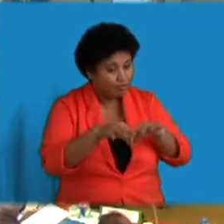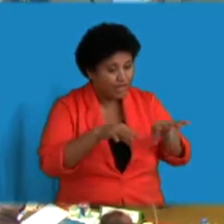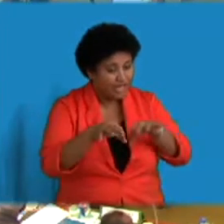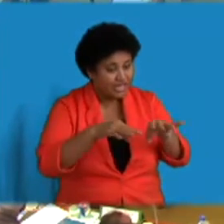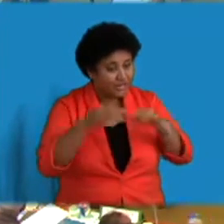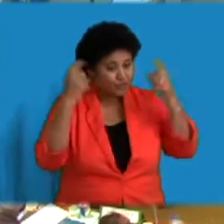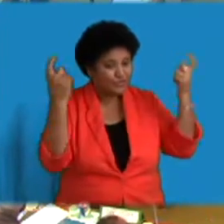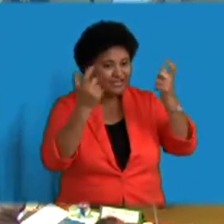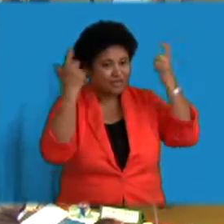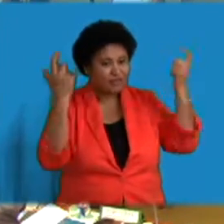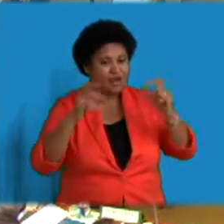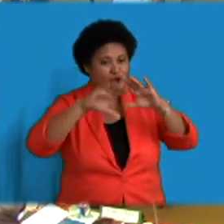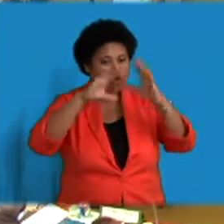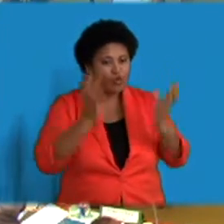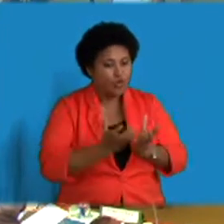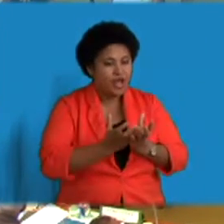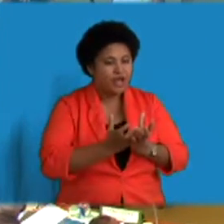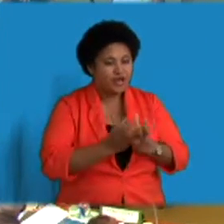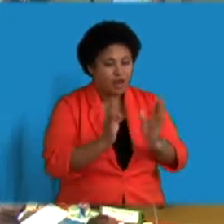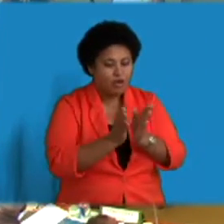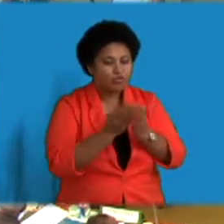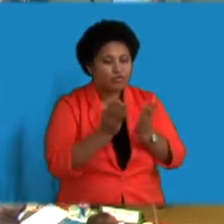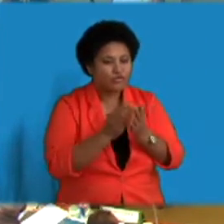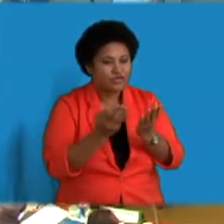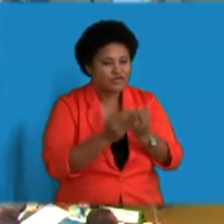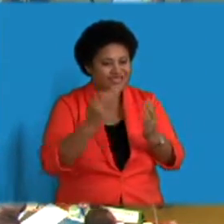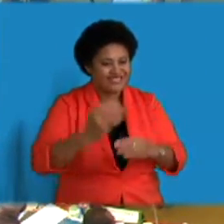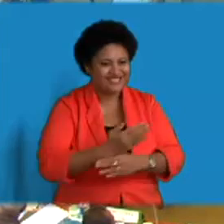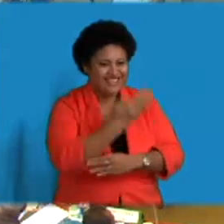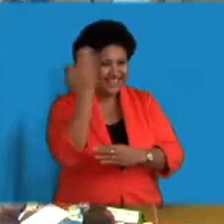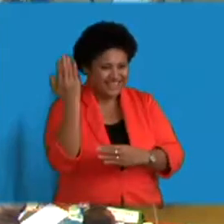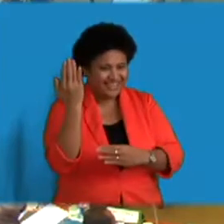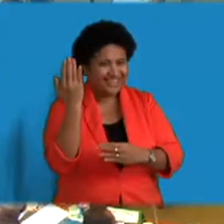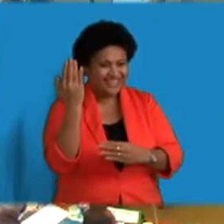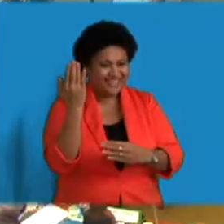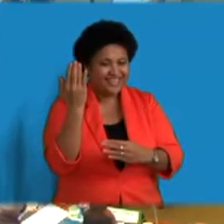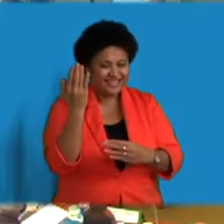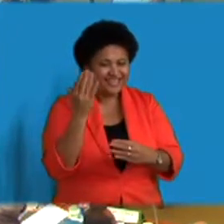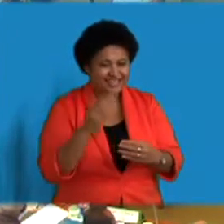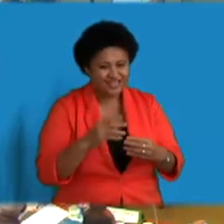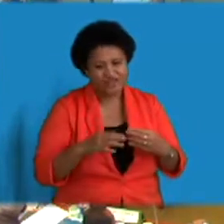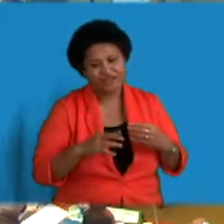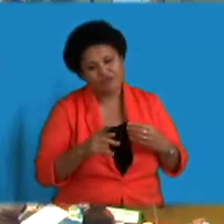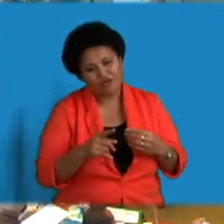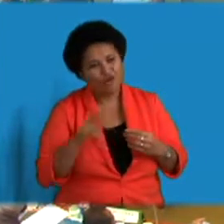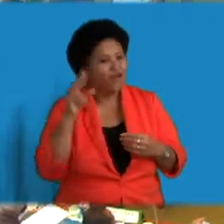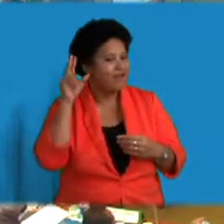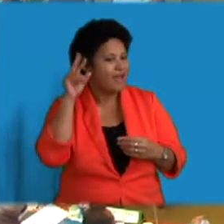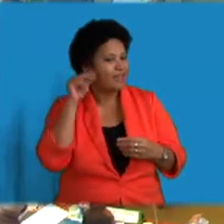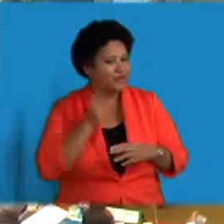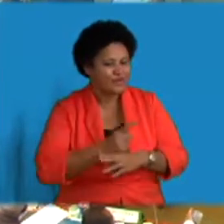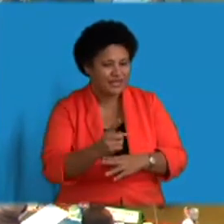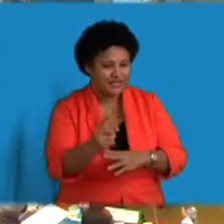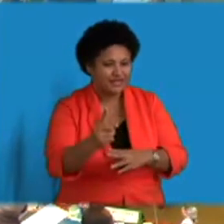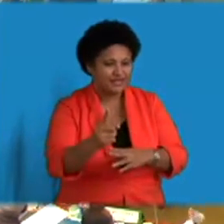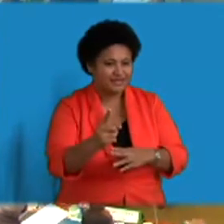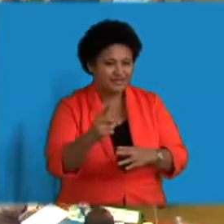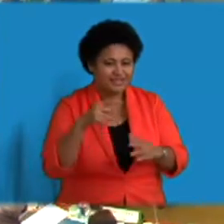Day to complement a library week around schools in Fiji. Thank you. Honorable